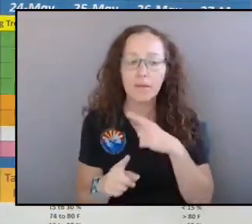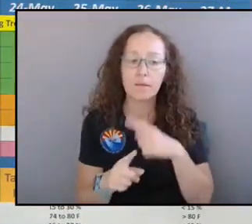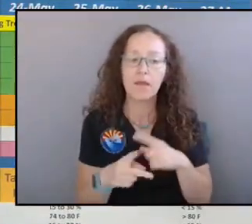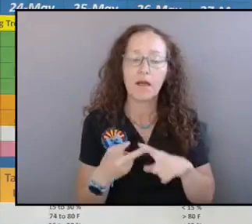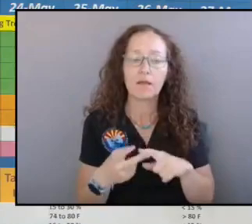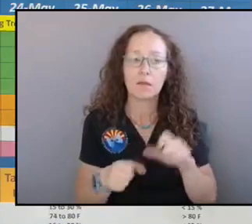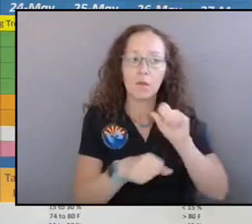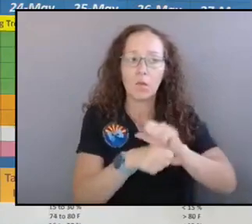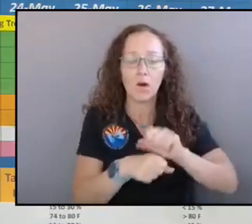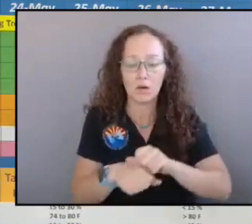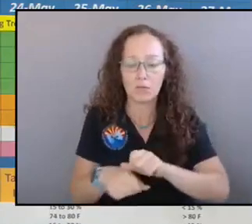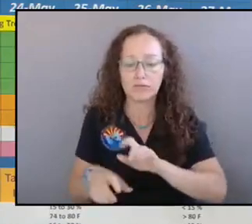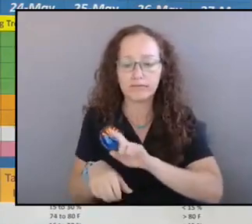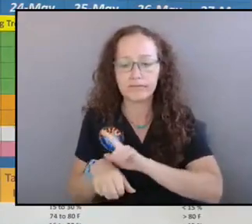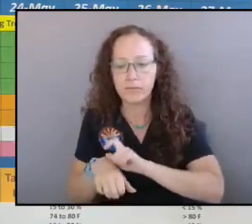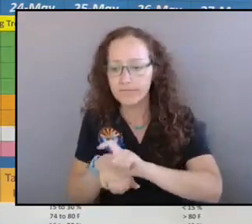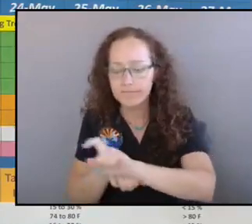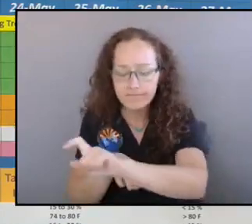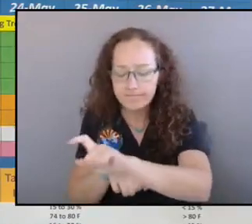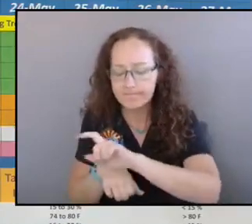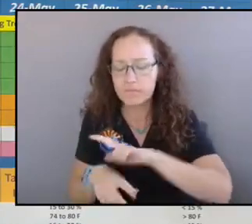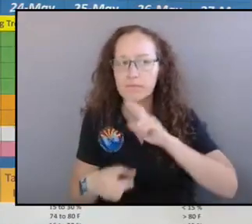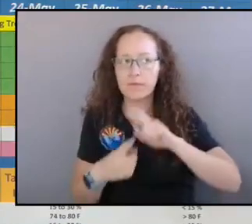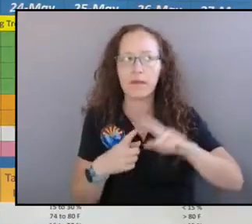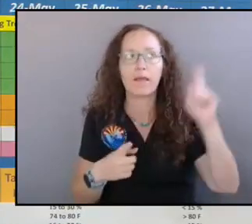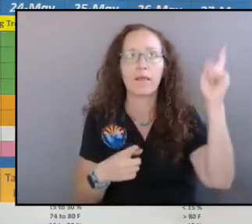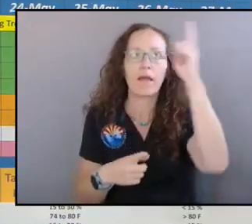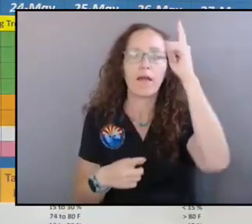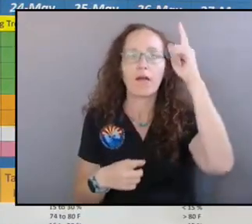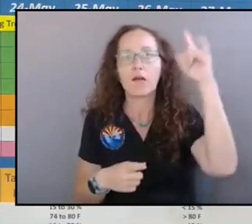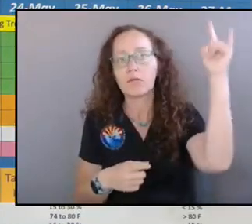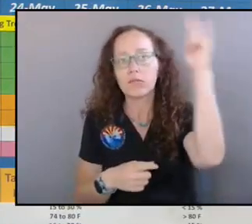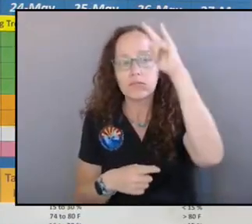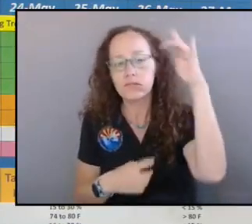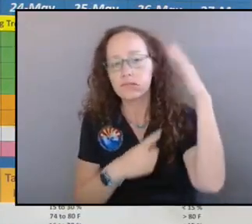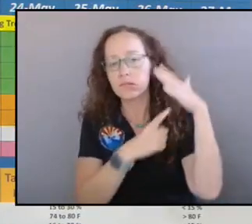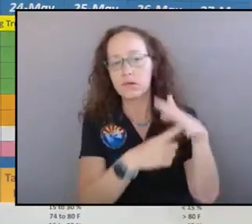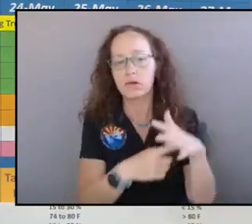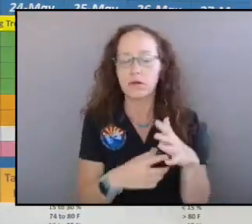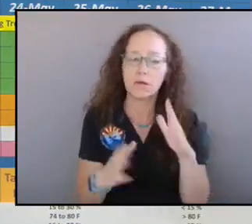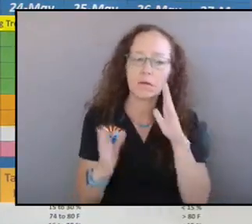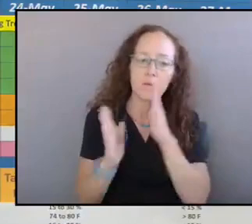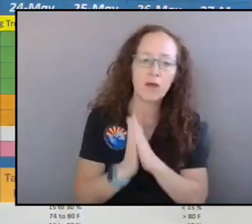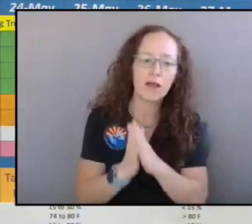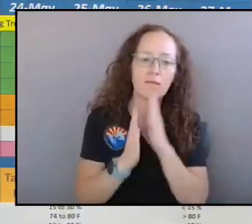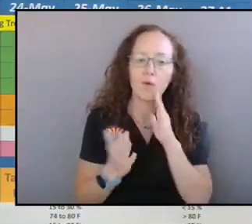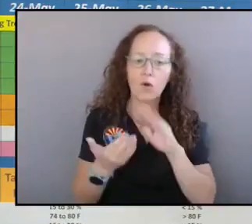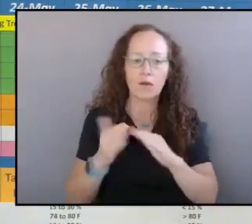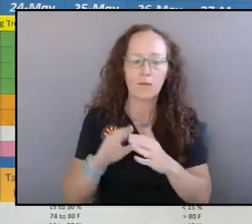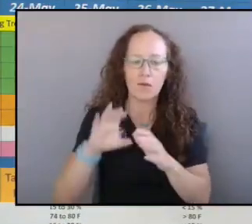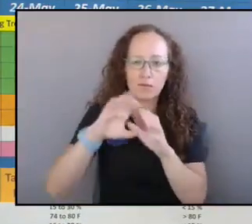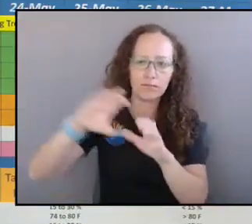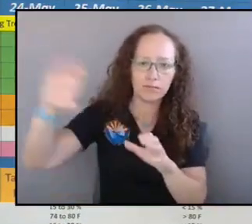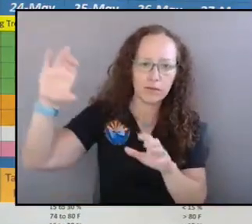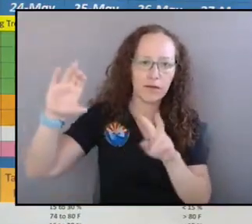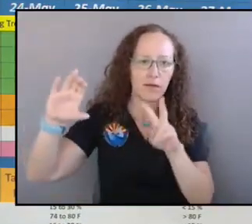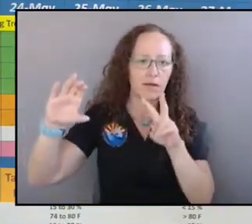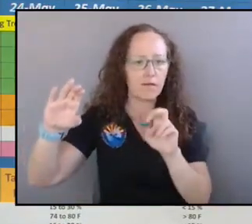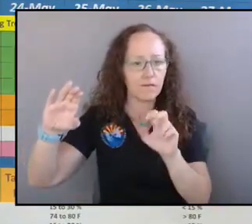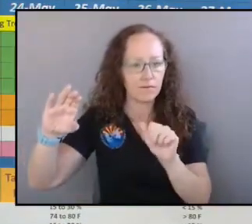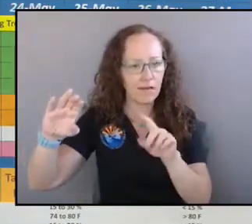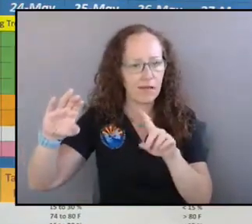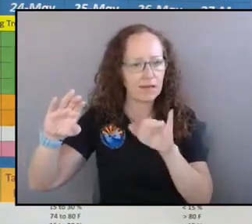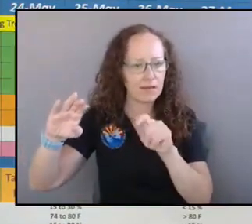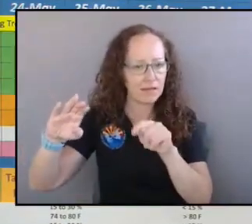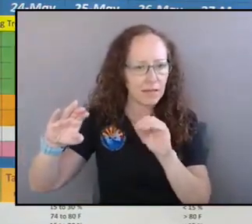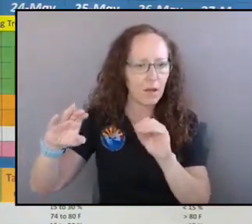ground, and that the communities of Angostura, Tres Ritos, Sipapu, Placita, Vadito, Los Mochas, Santa